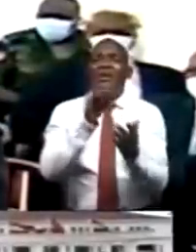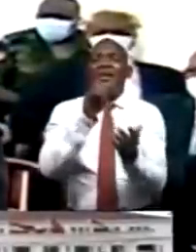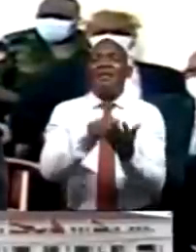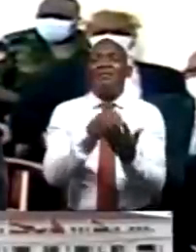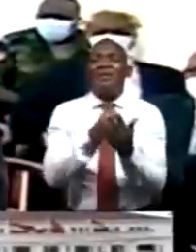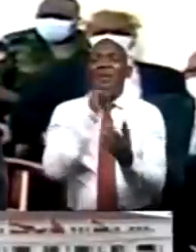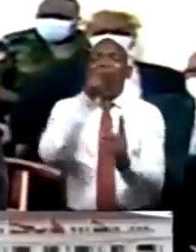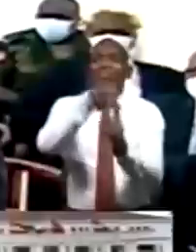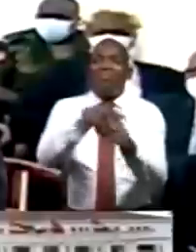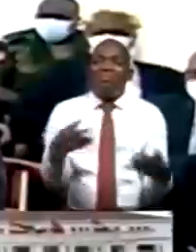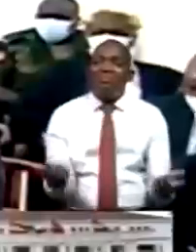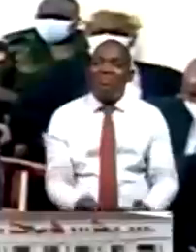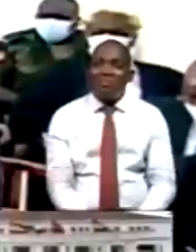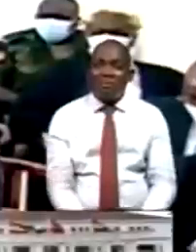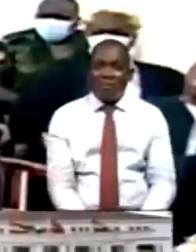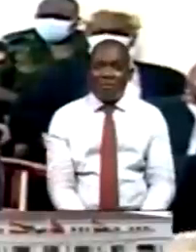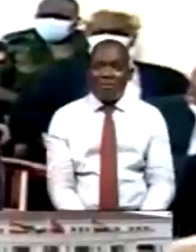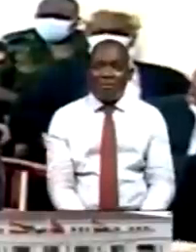case.